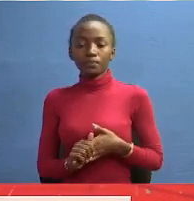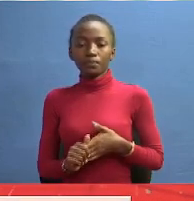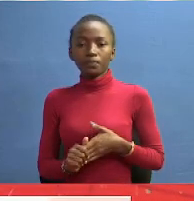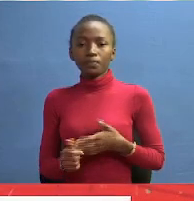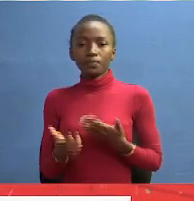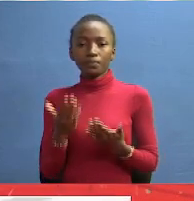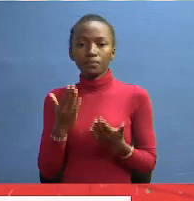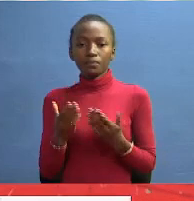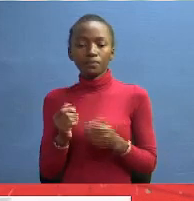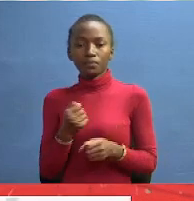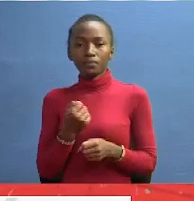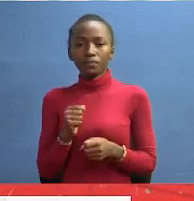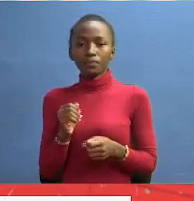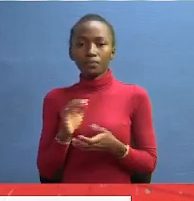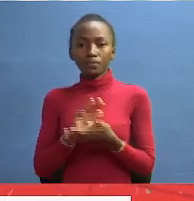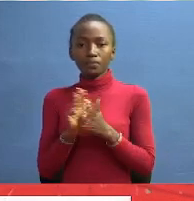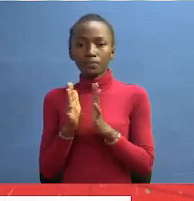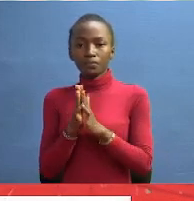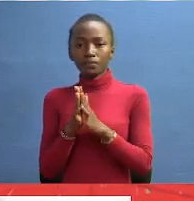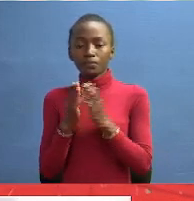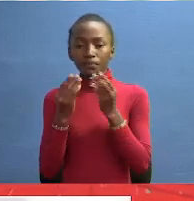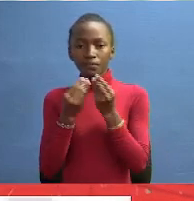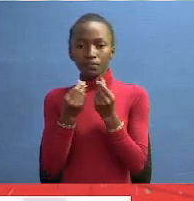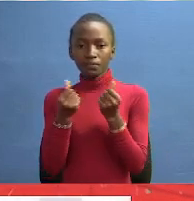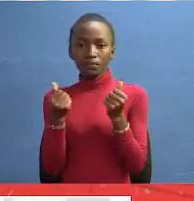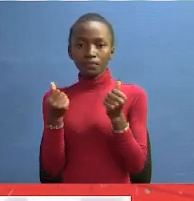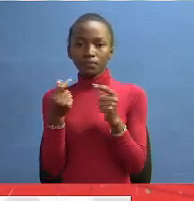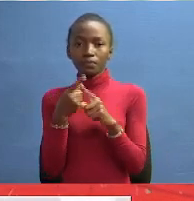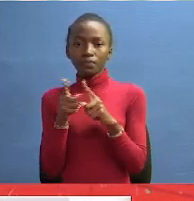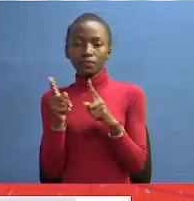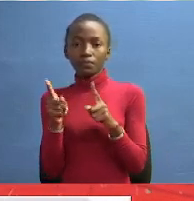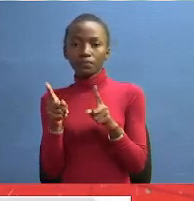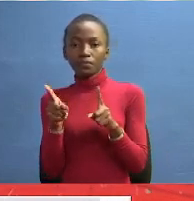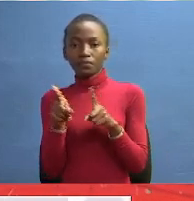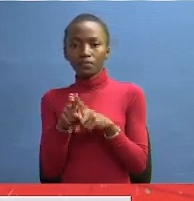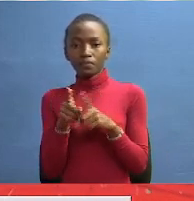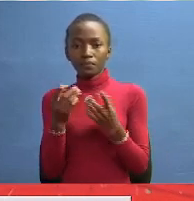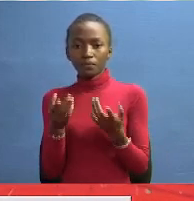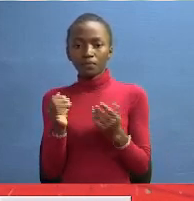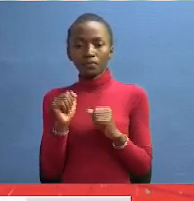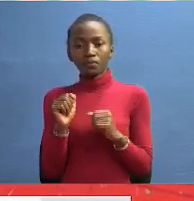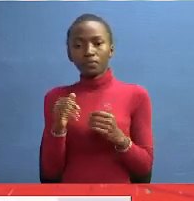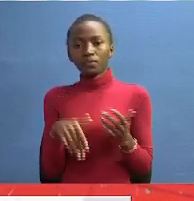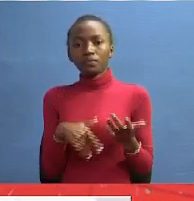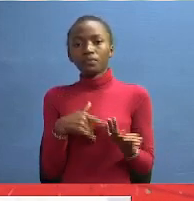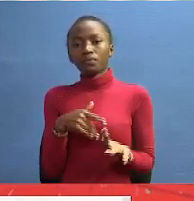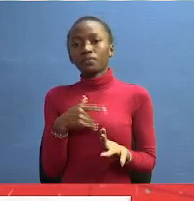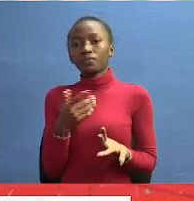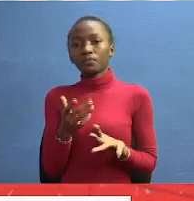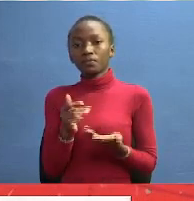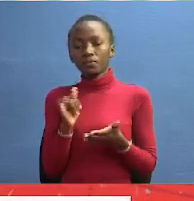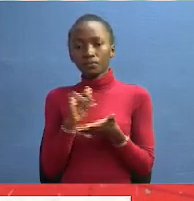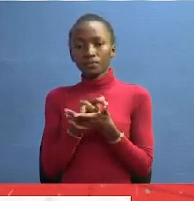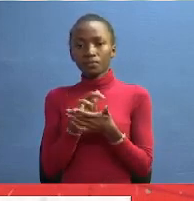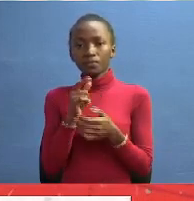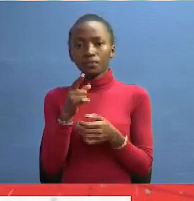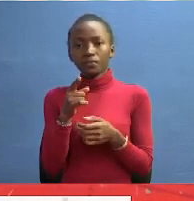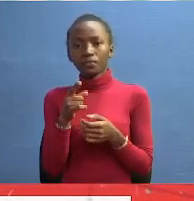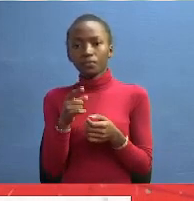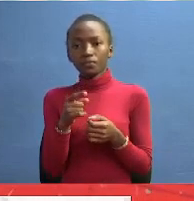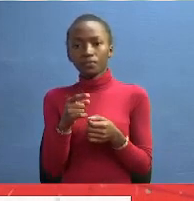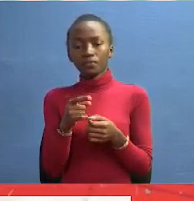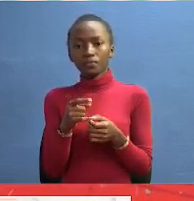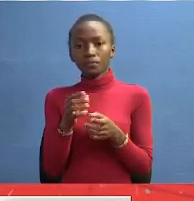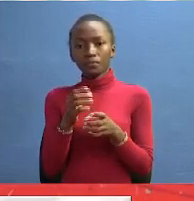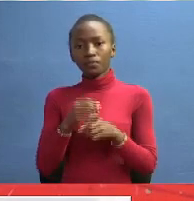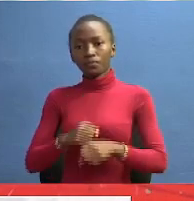a solution. But again, of course, he would be feeling that he is a statesman and that he is a